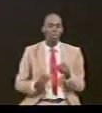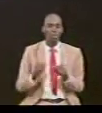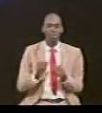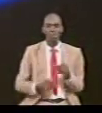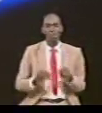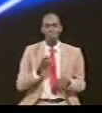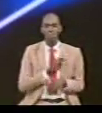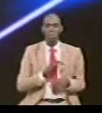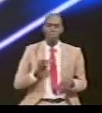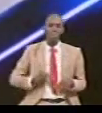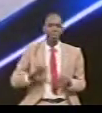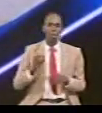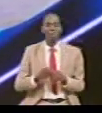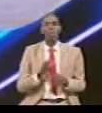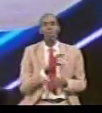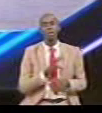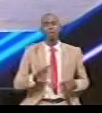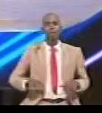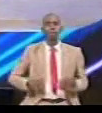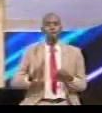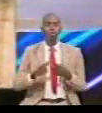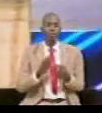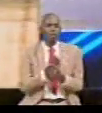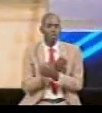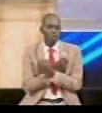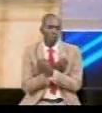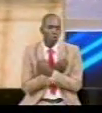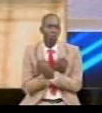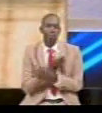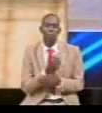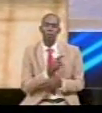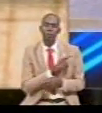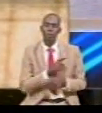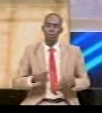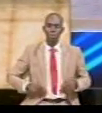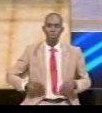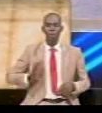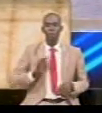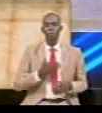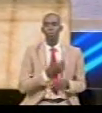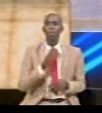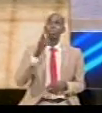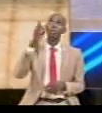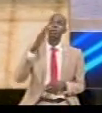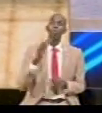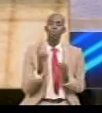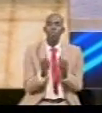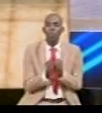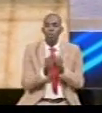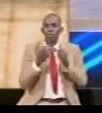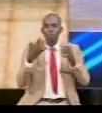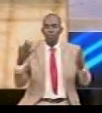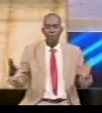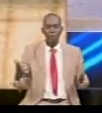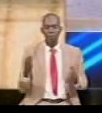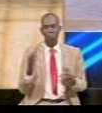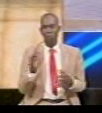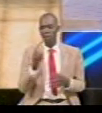Christ to love the Lord our God without